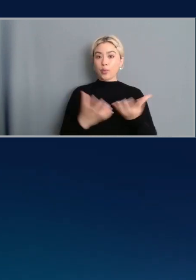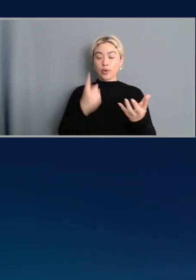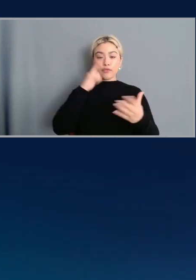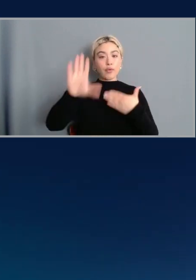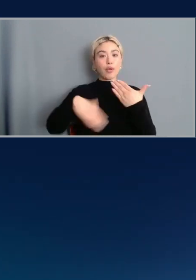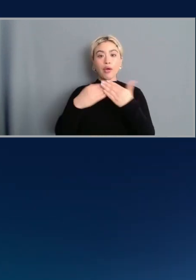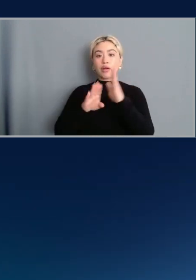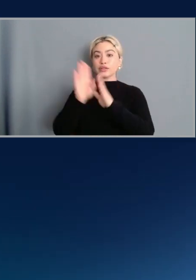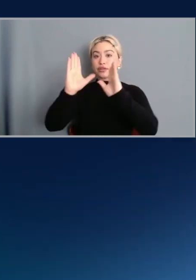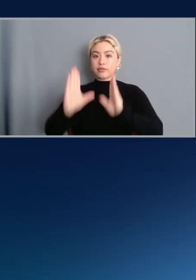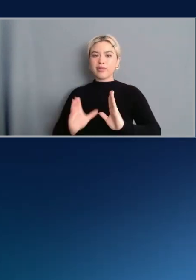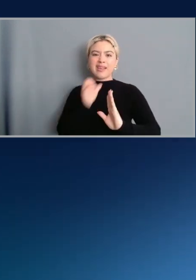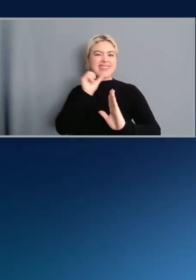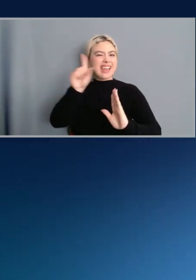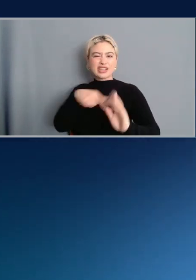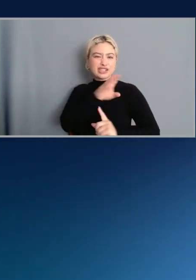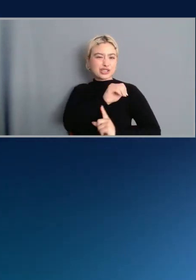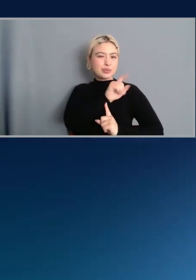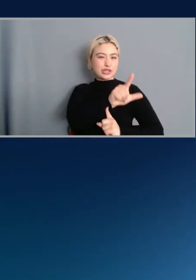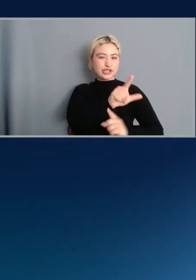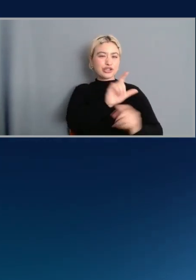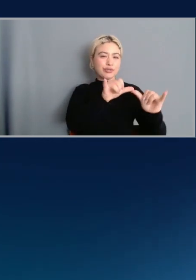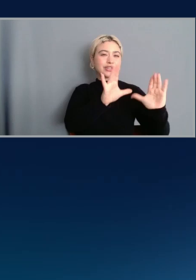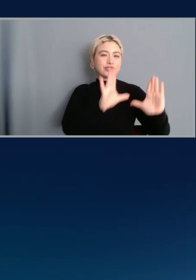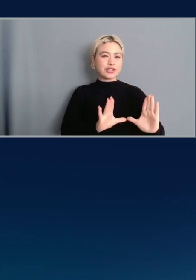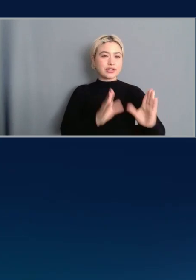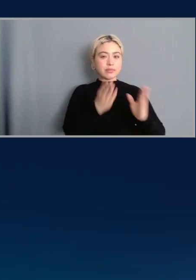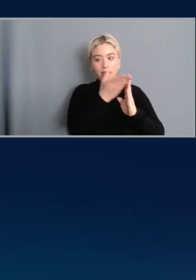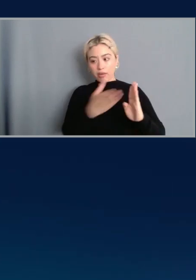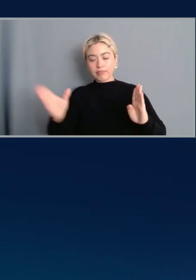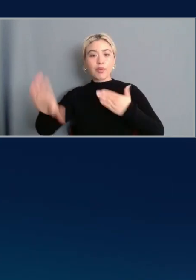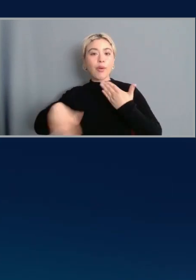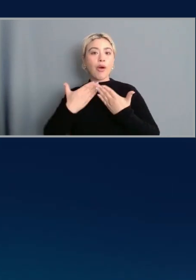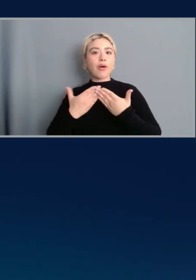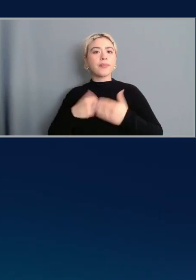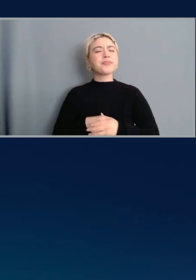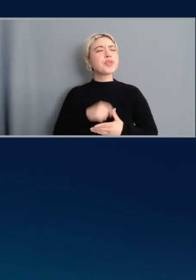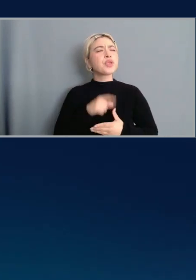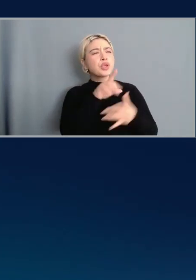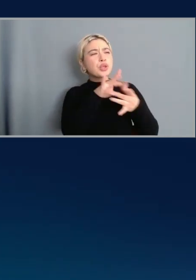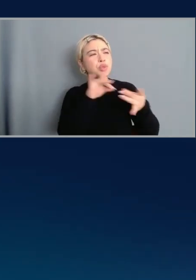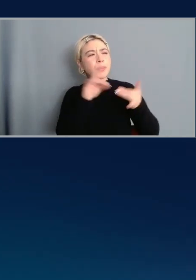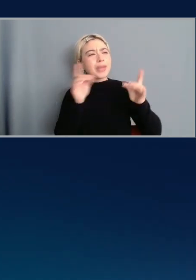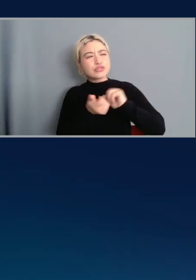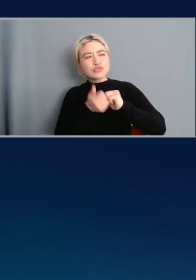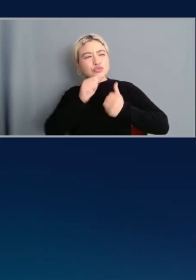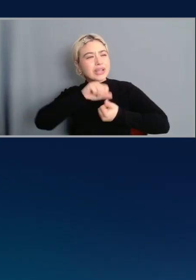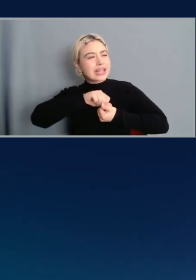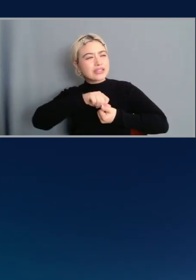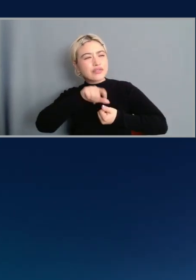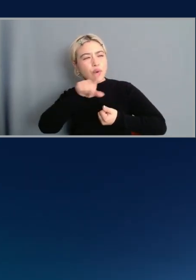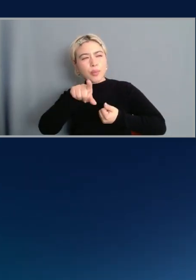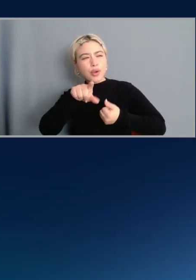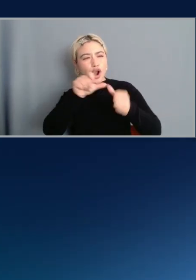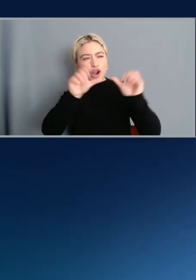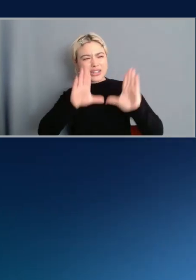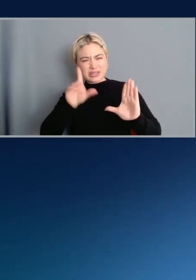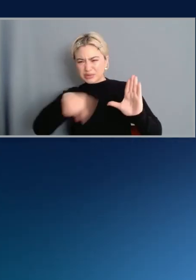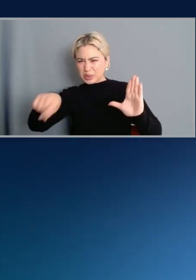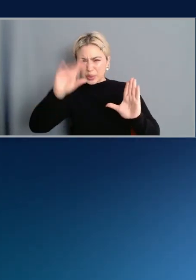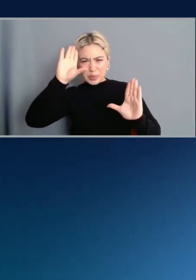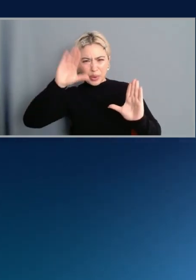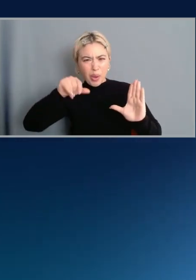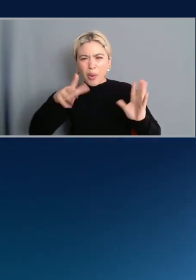data engineers and data scientists. Yeah. And you mentioned these transformer architectures. Like, do folks out there, do developers right there behind the